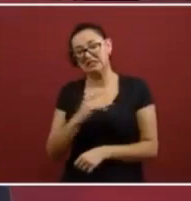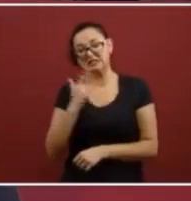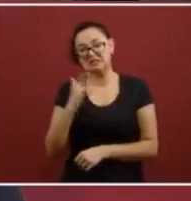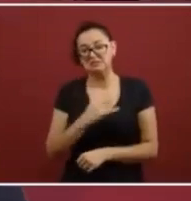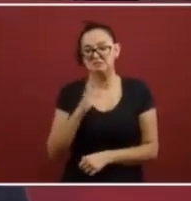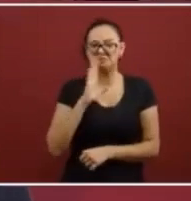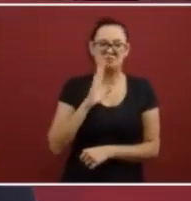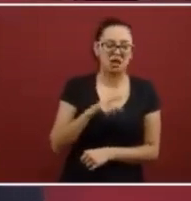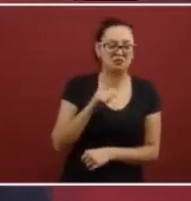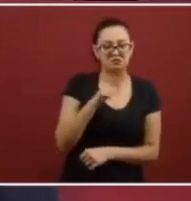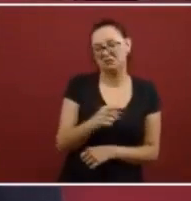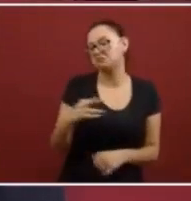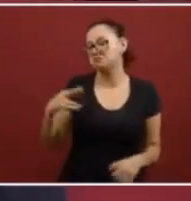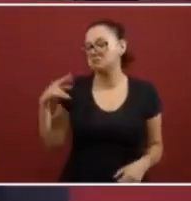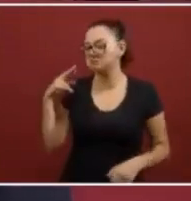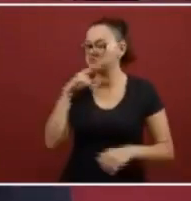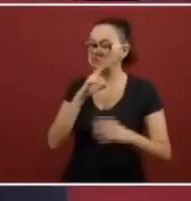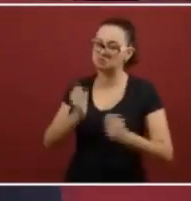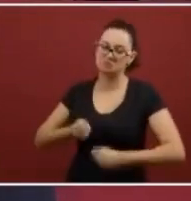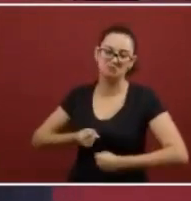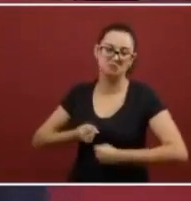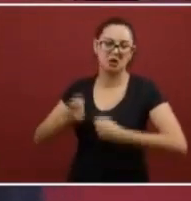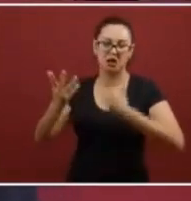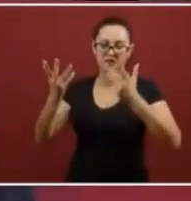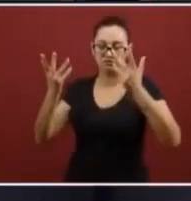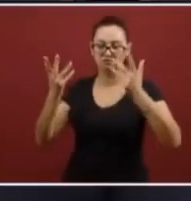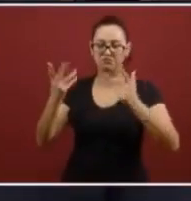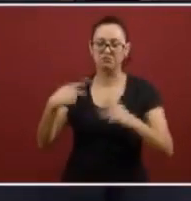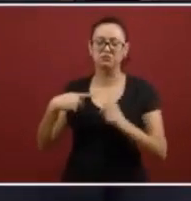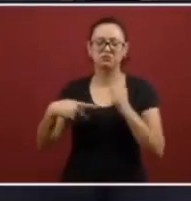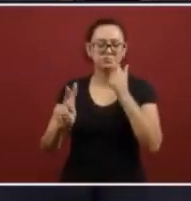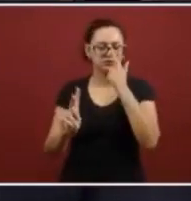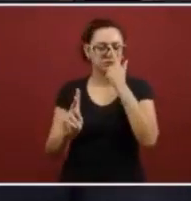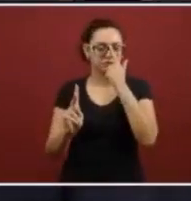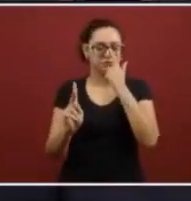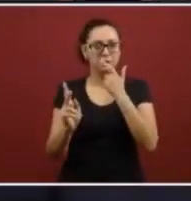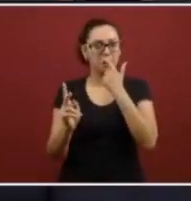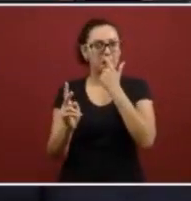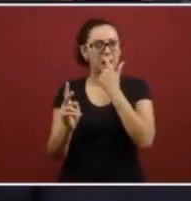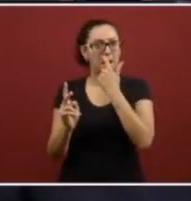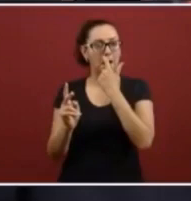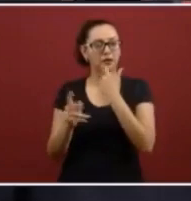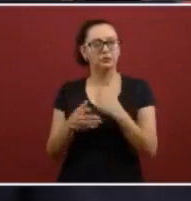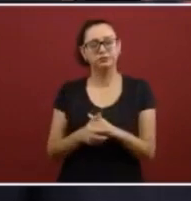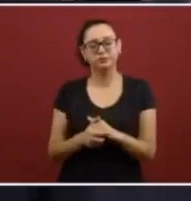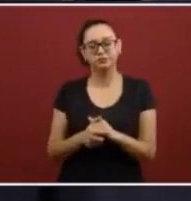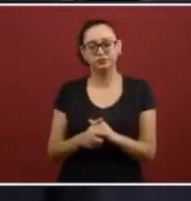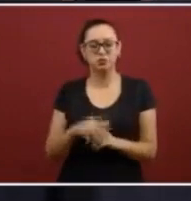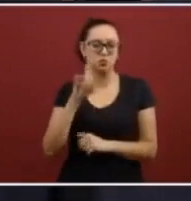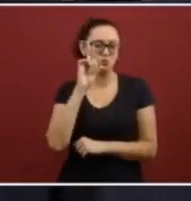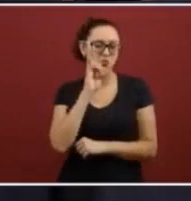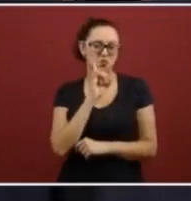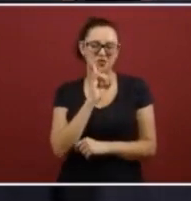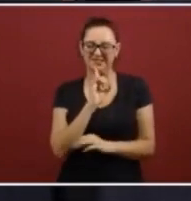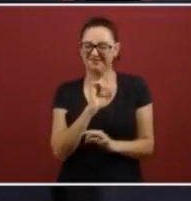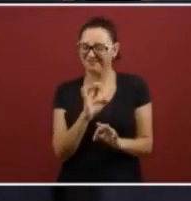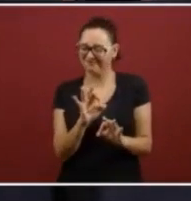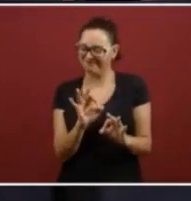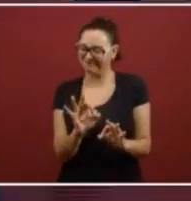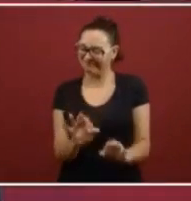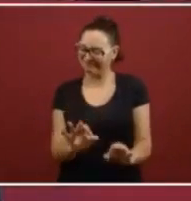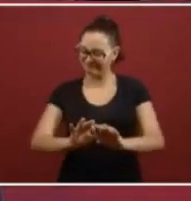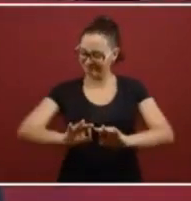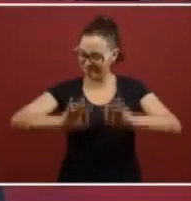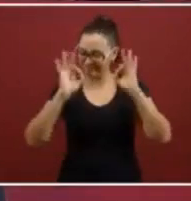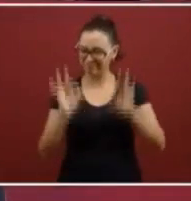que expresar así las cosas. Pero es una mujer excepcional. he